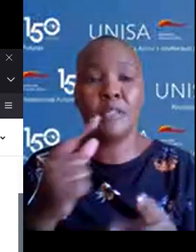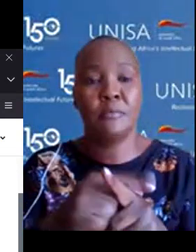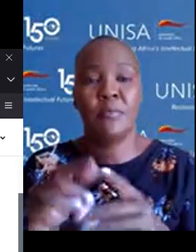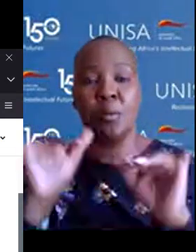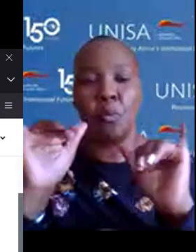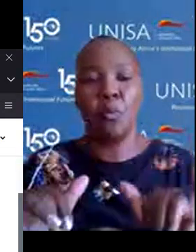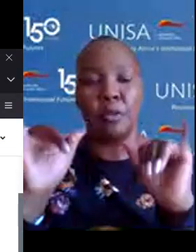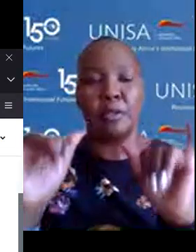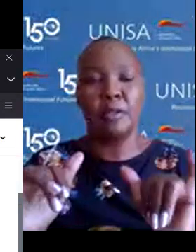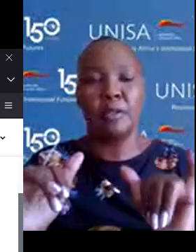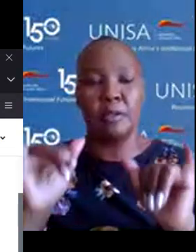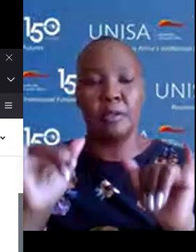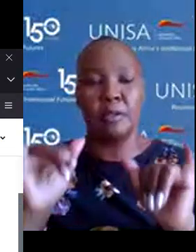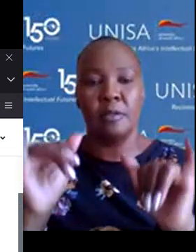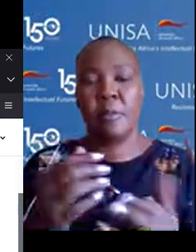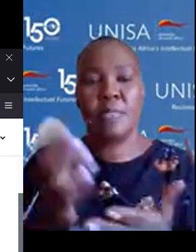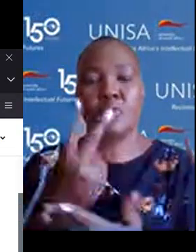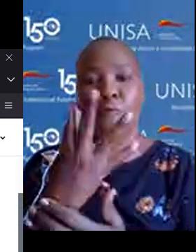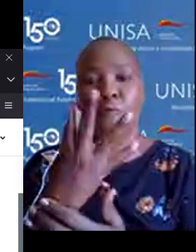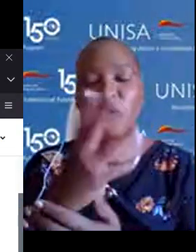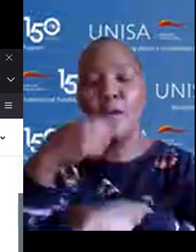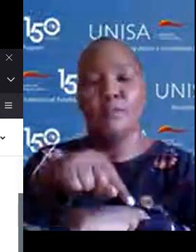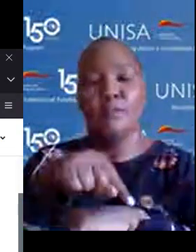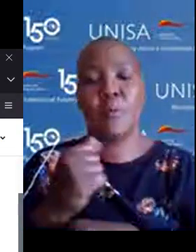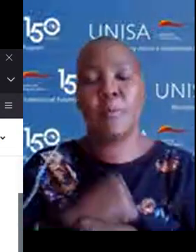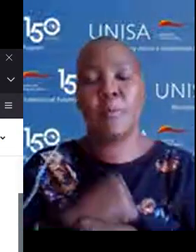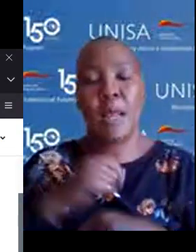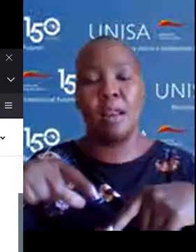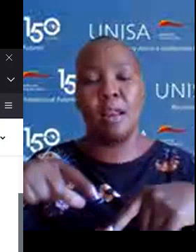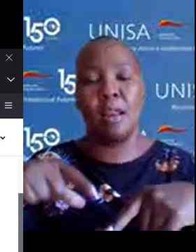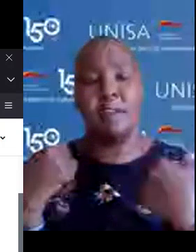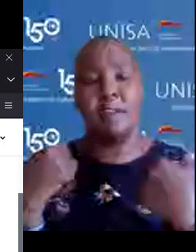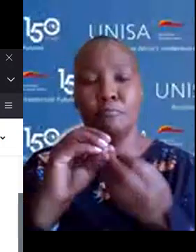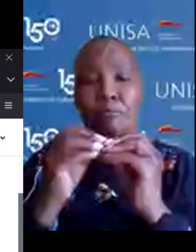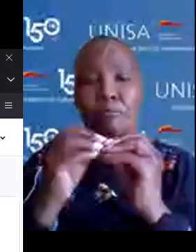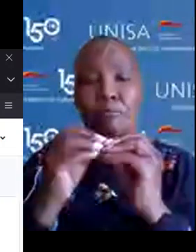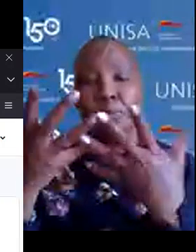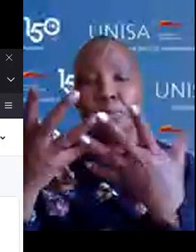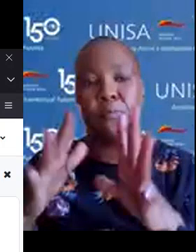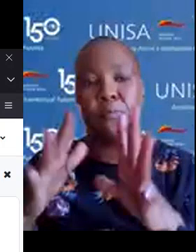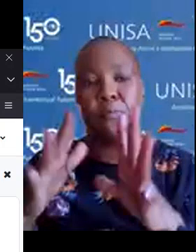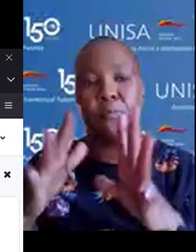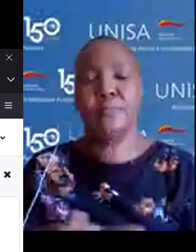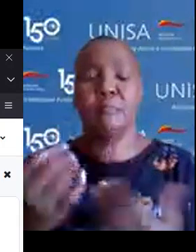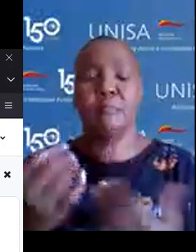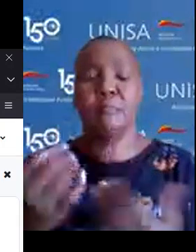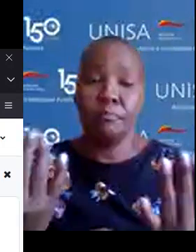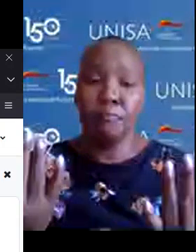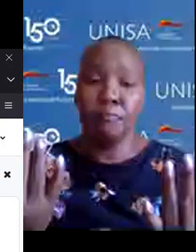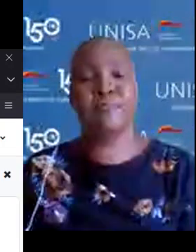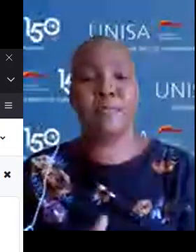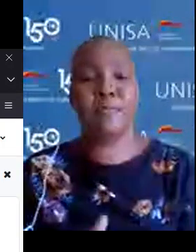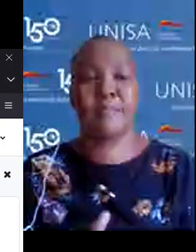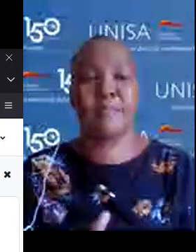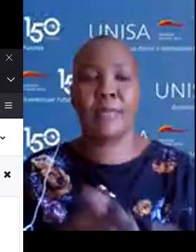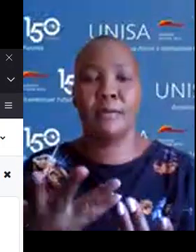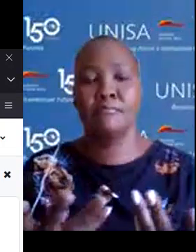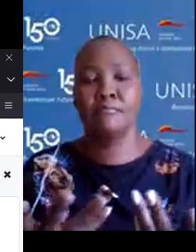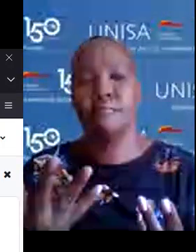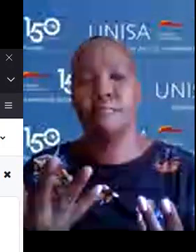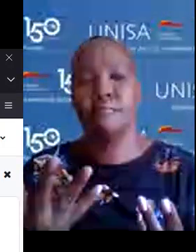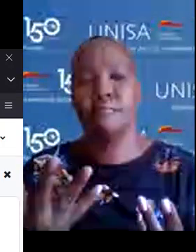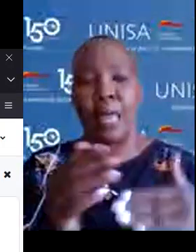take up to 24 hours for your MyLife account then to be created. If you want to